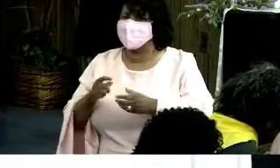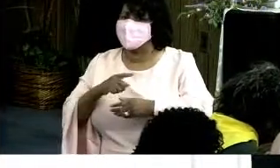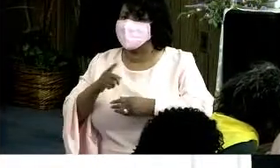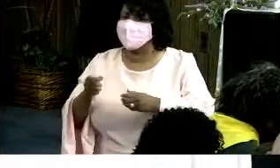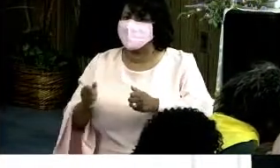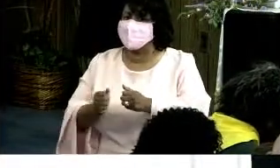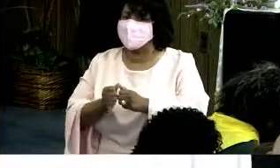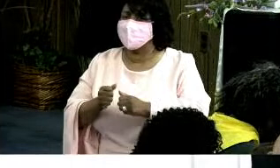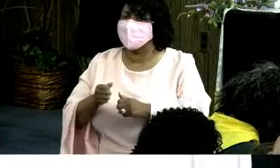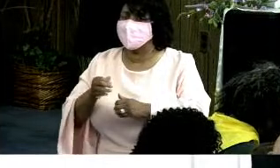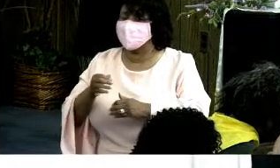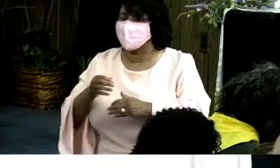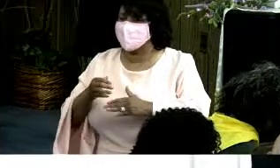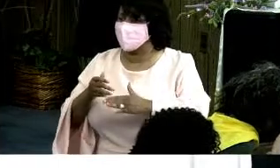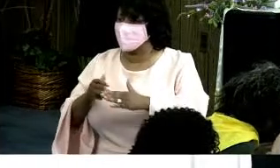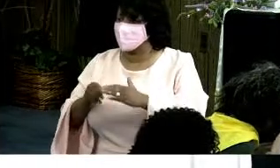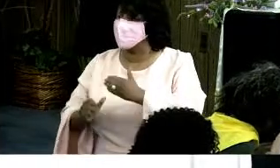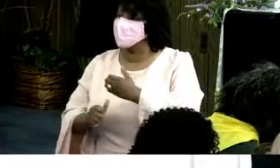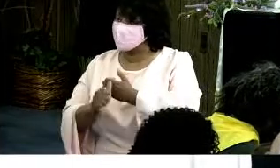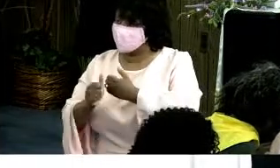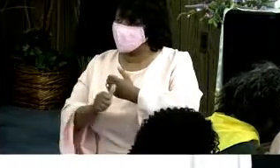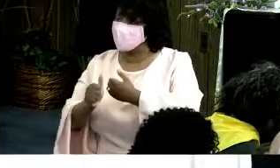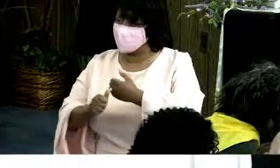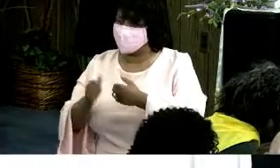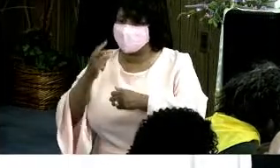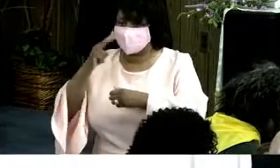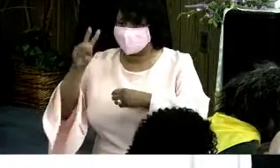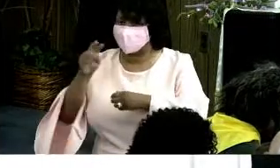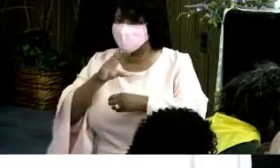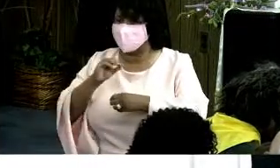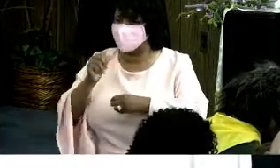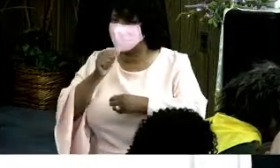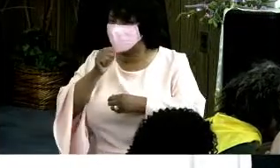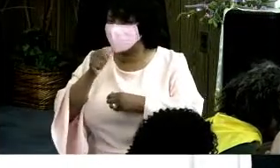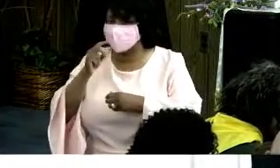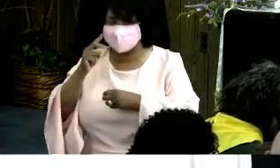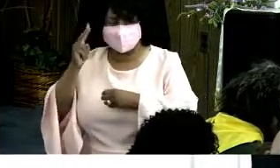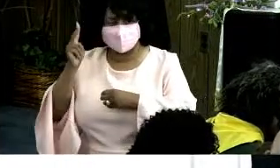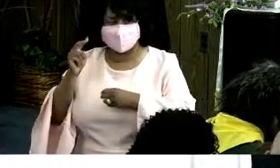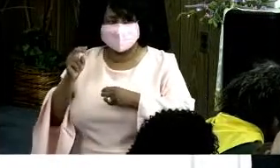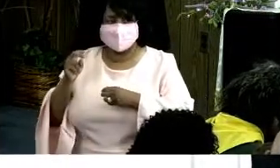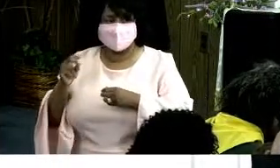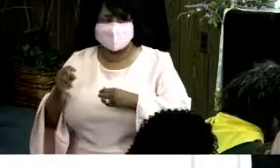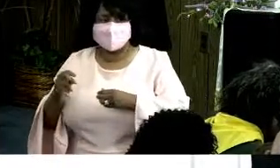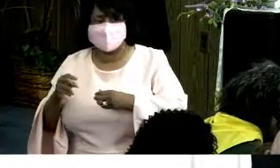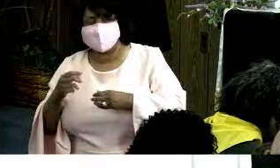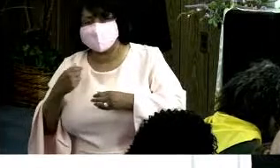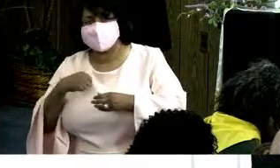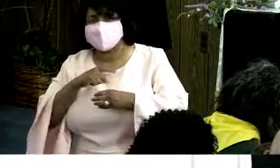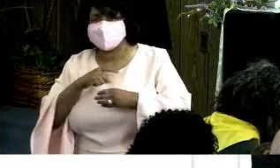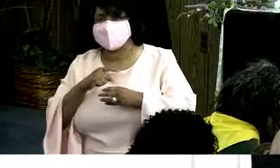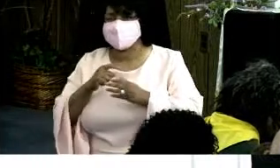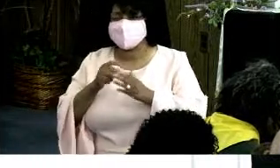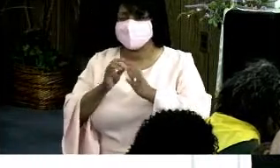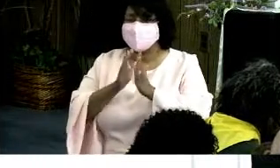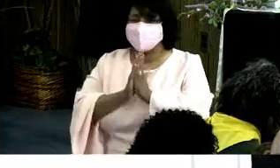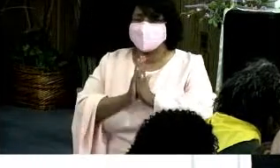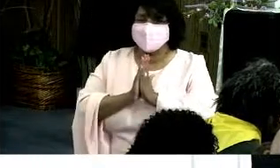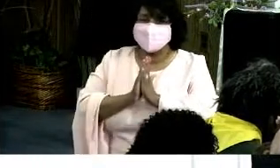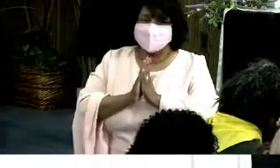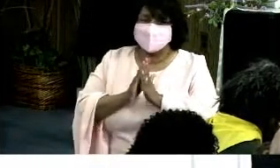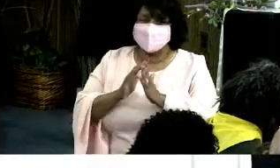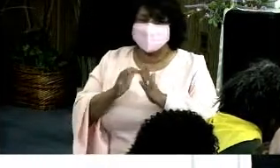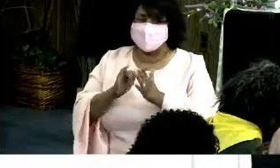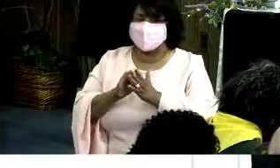unseen. Father, we ask that these experiences make them the men and women of God who will lead this